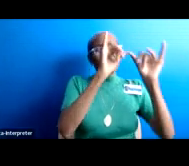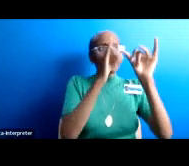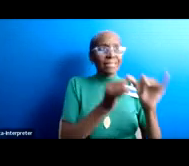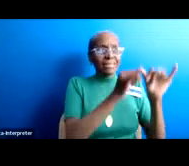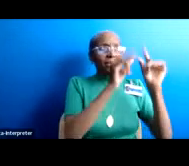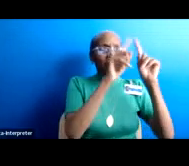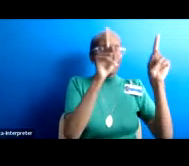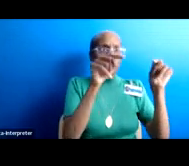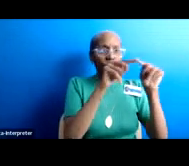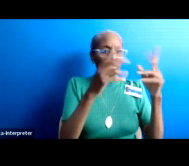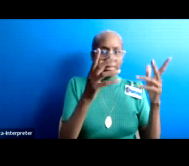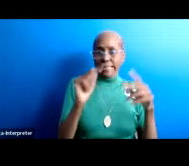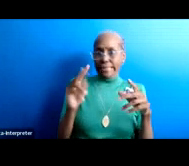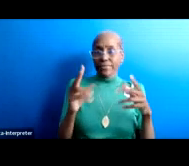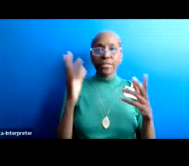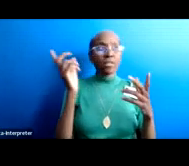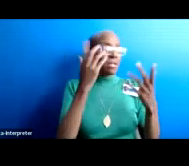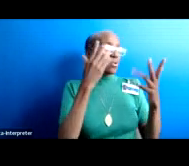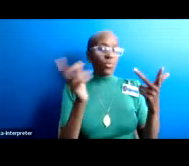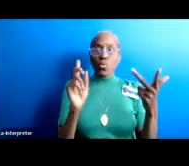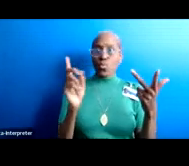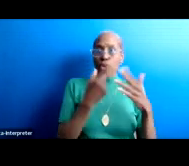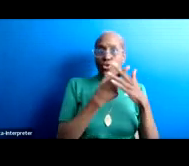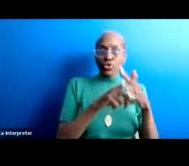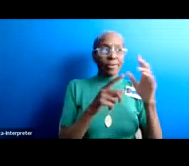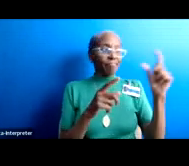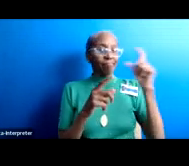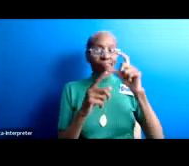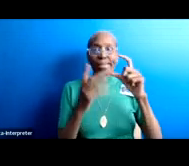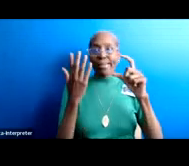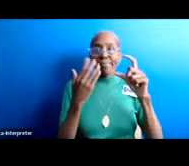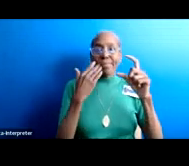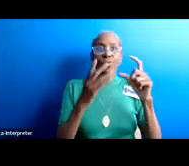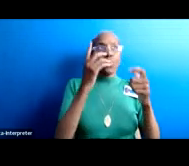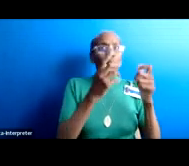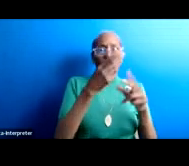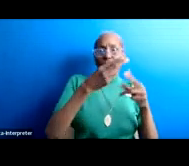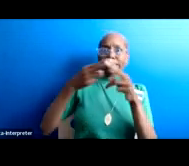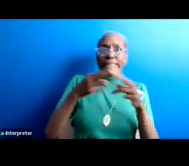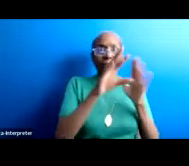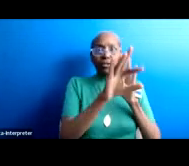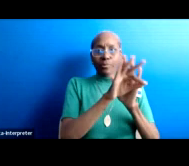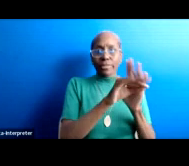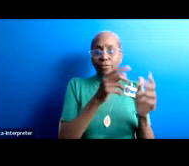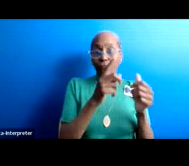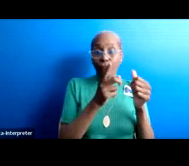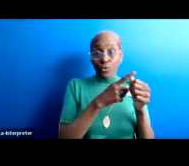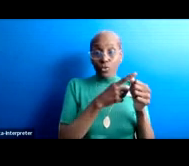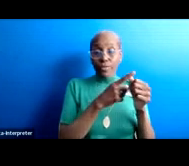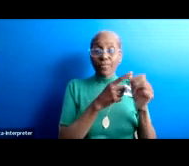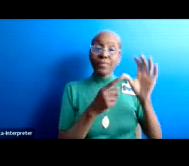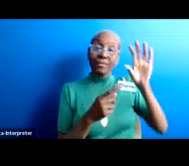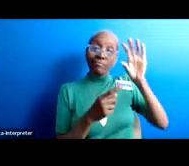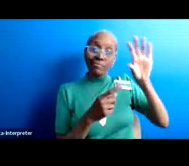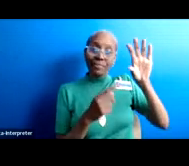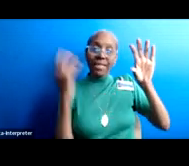the TV. They might not know where to start. They might not know what brands to choose first. So we're